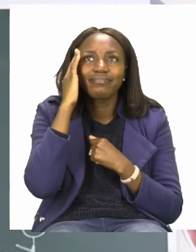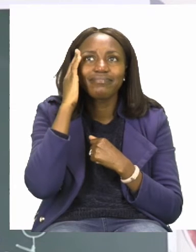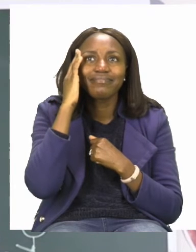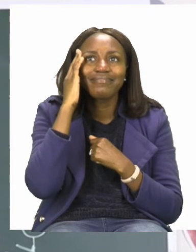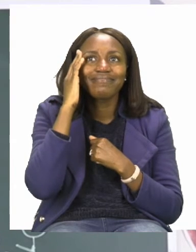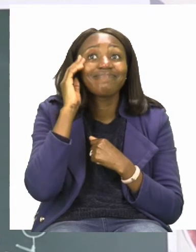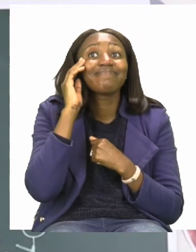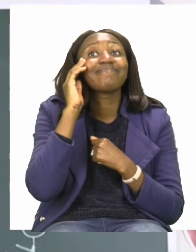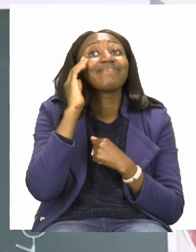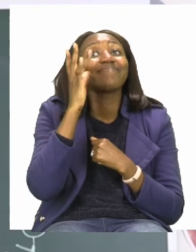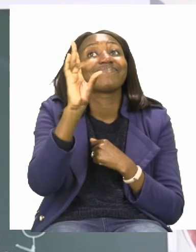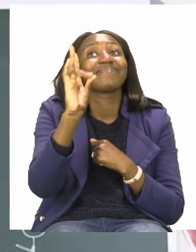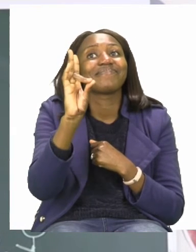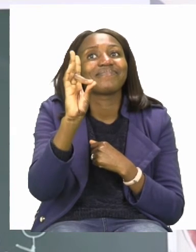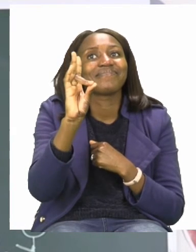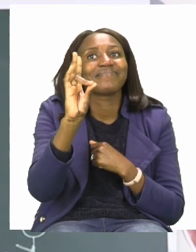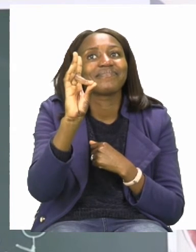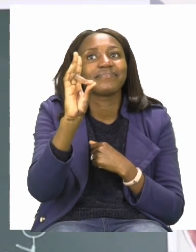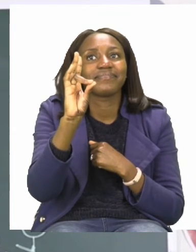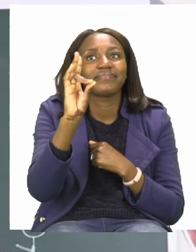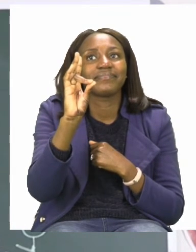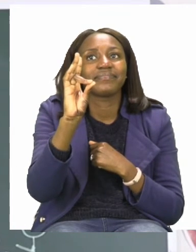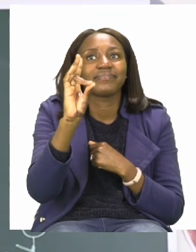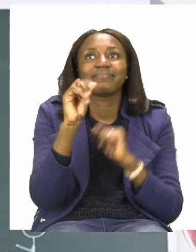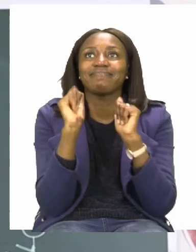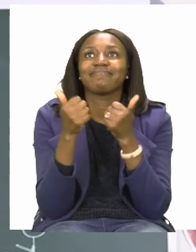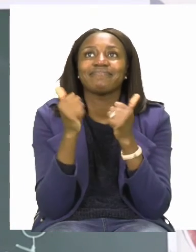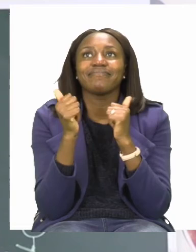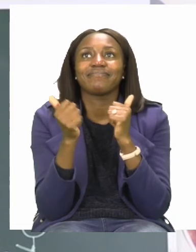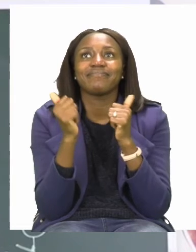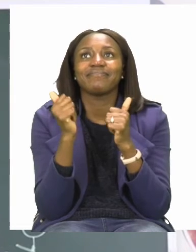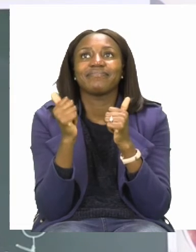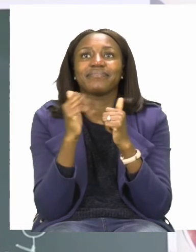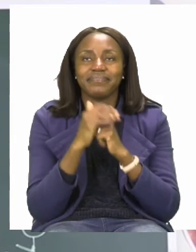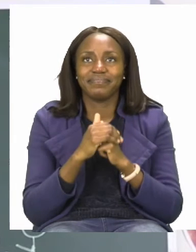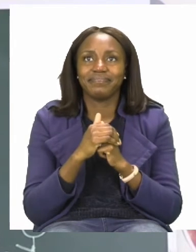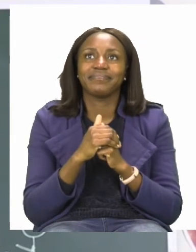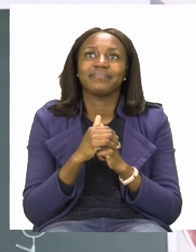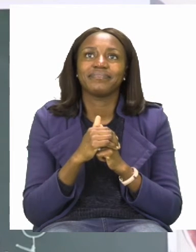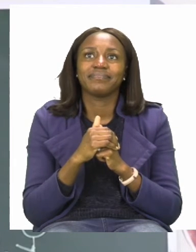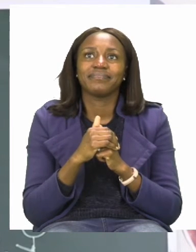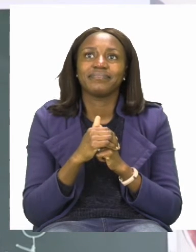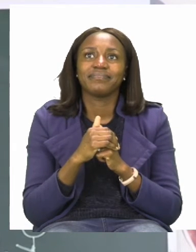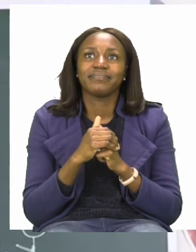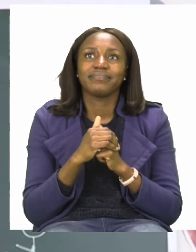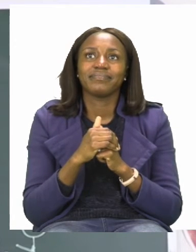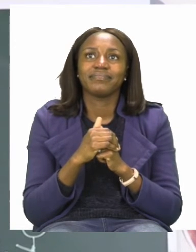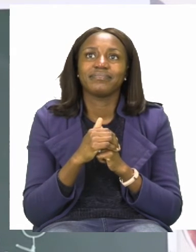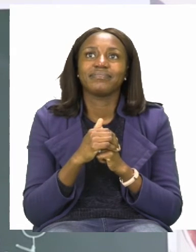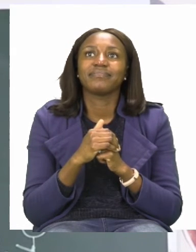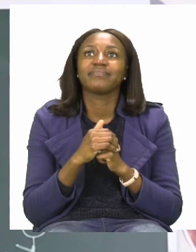is 7. Good job if you knew the answers. So, now we know